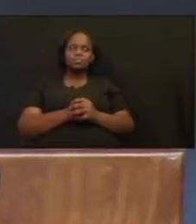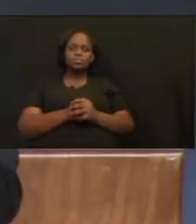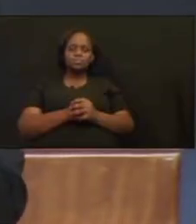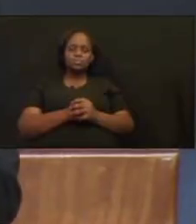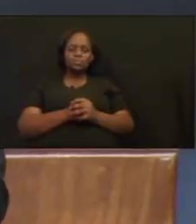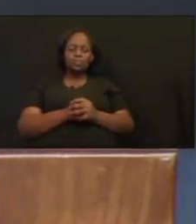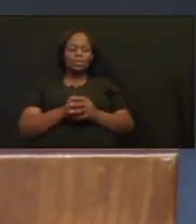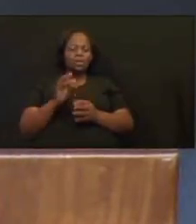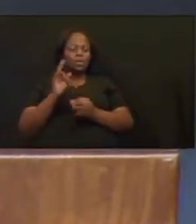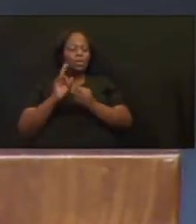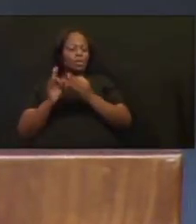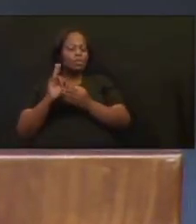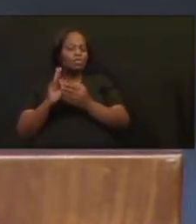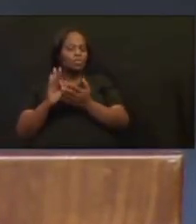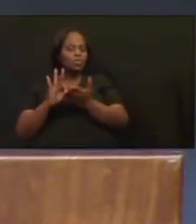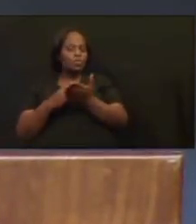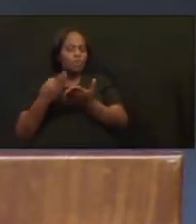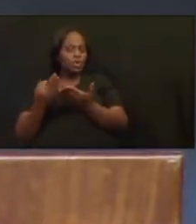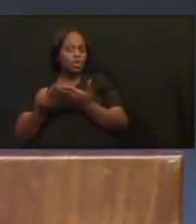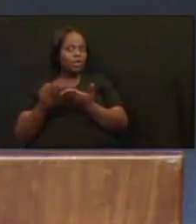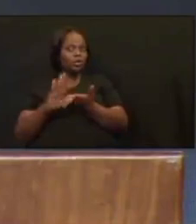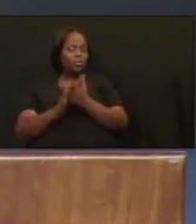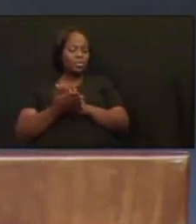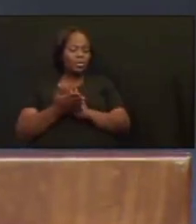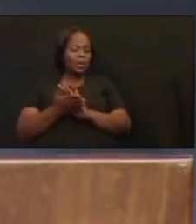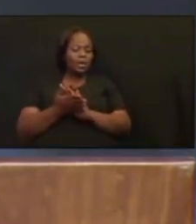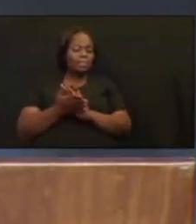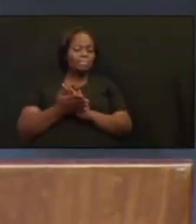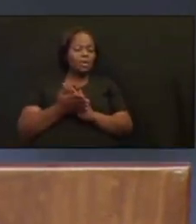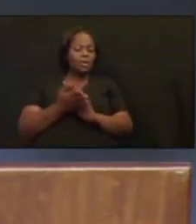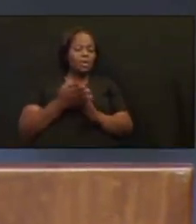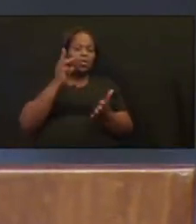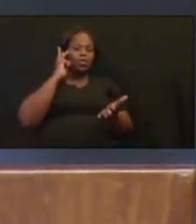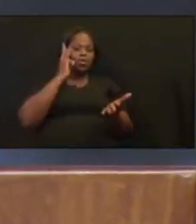Failure to be an effective witness does not just affect you.